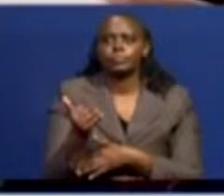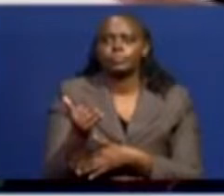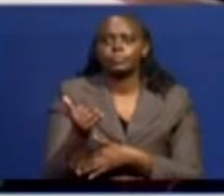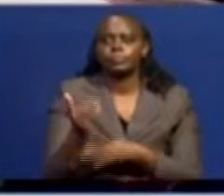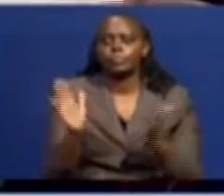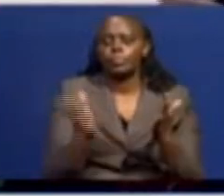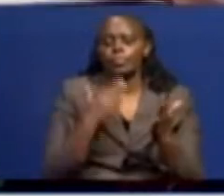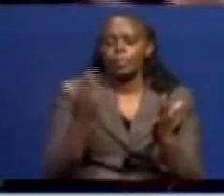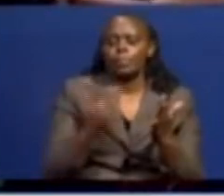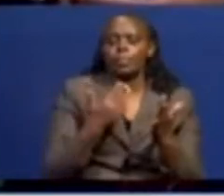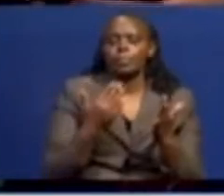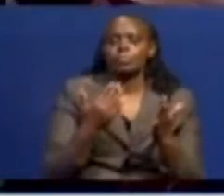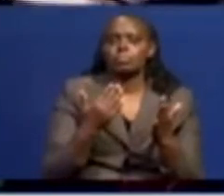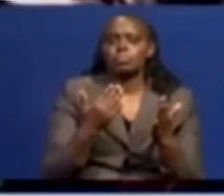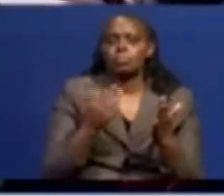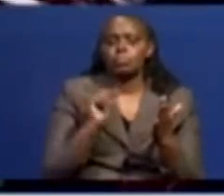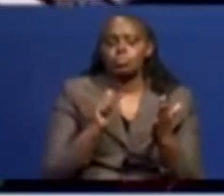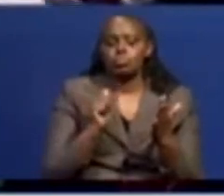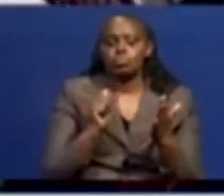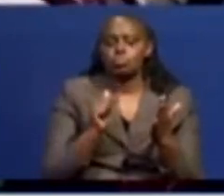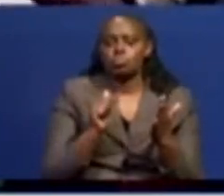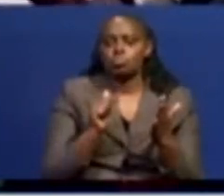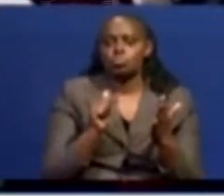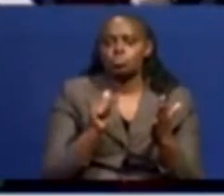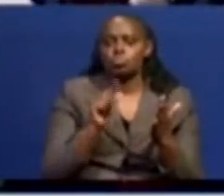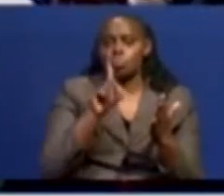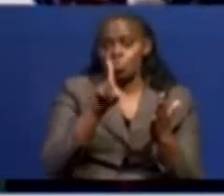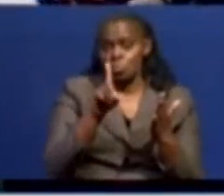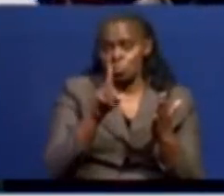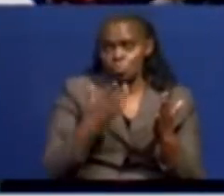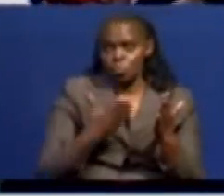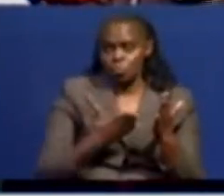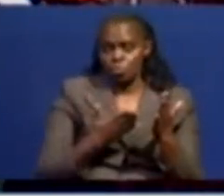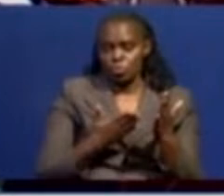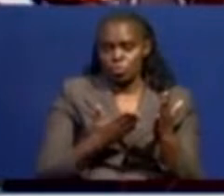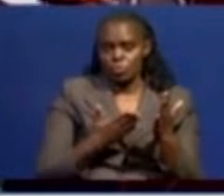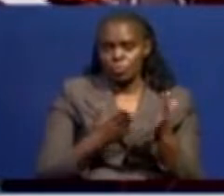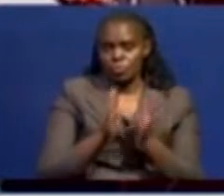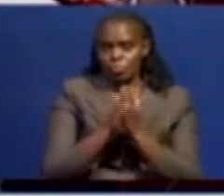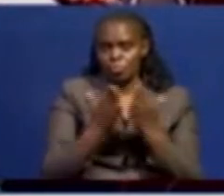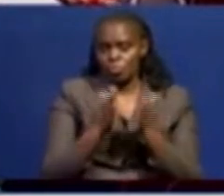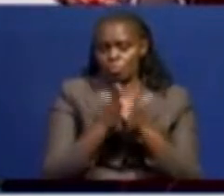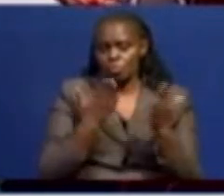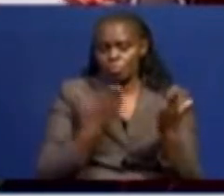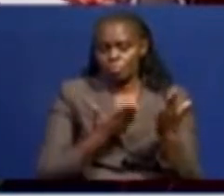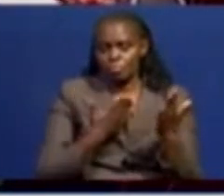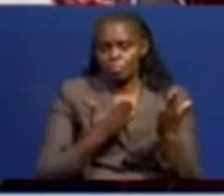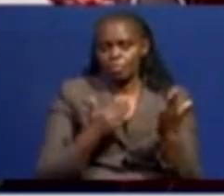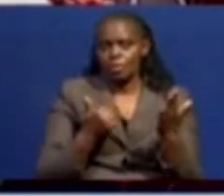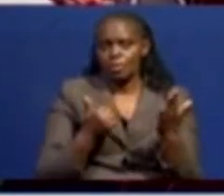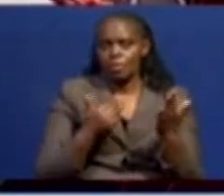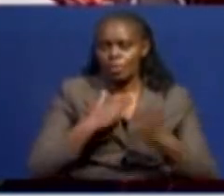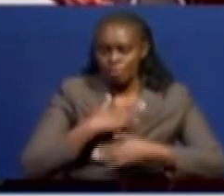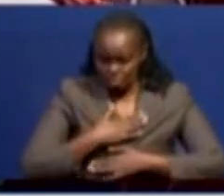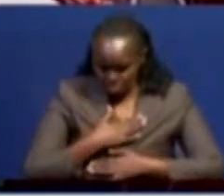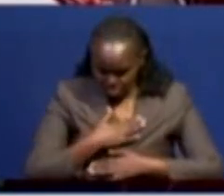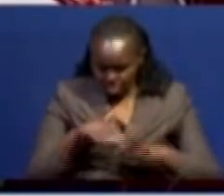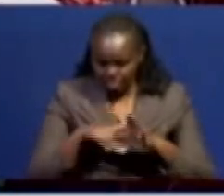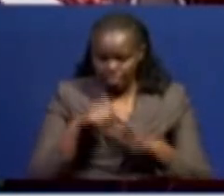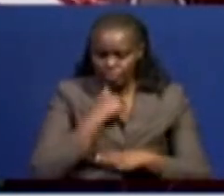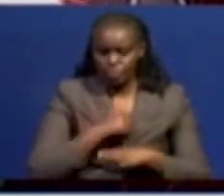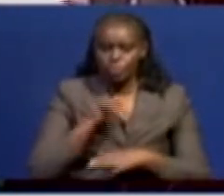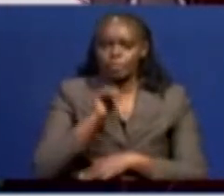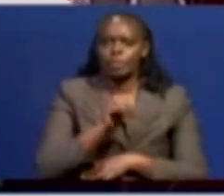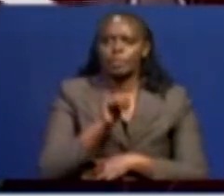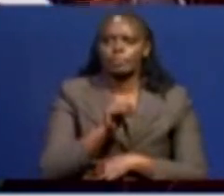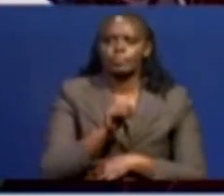Yes, you're referring to page 1 of the said volume. On page 1, sorry, Honorable Chair and Honorable Members,